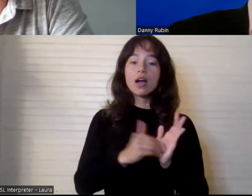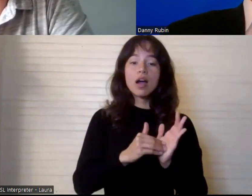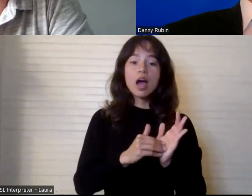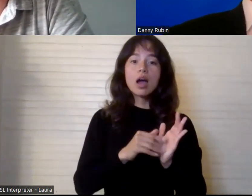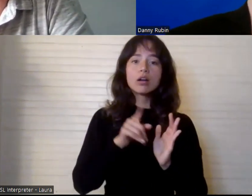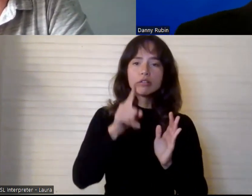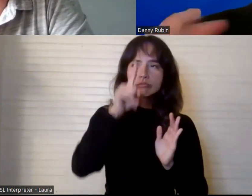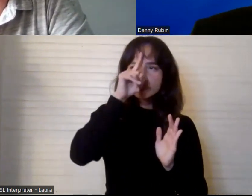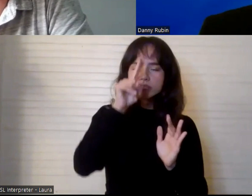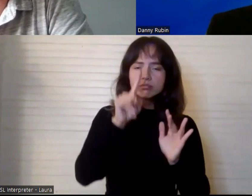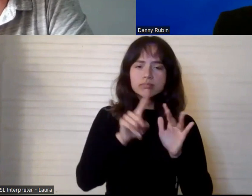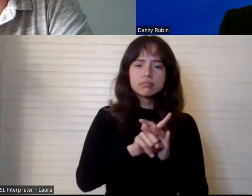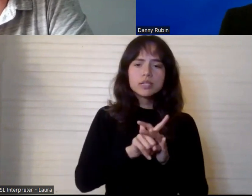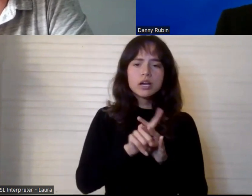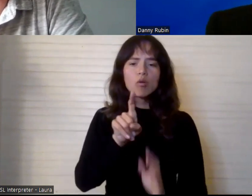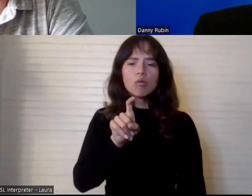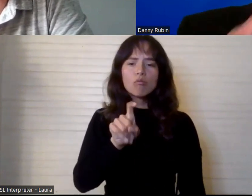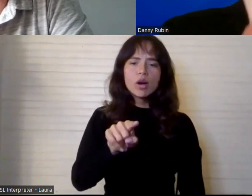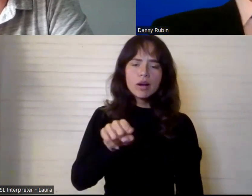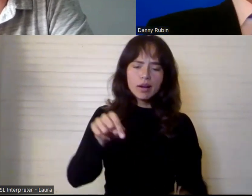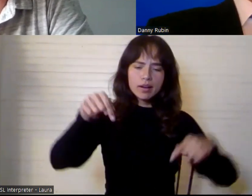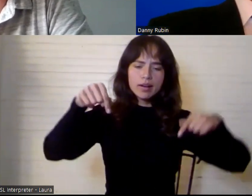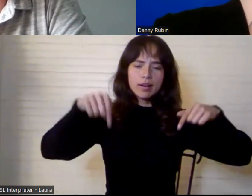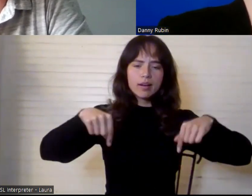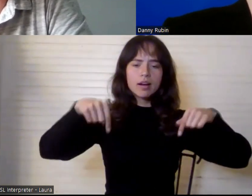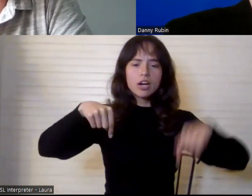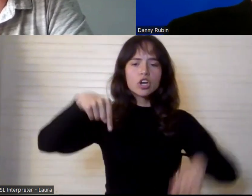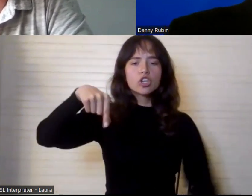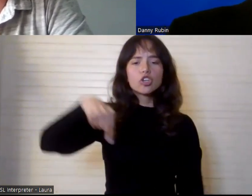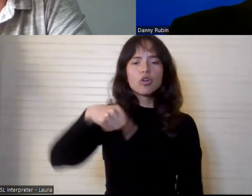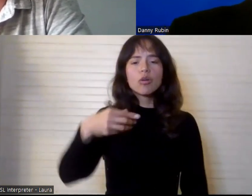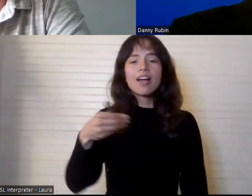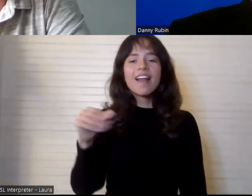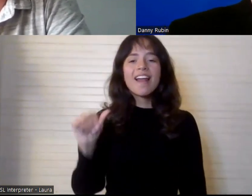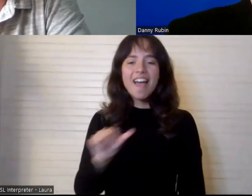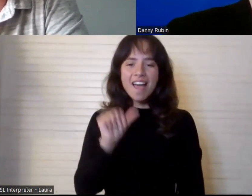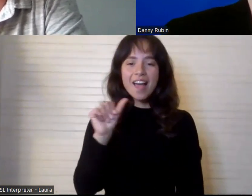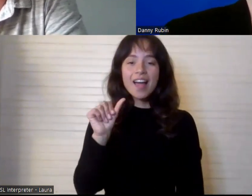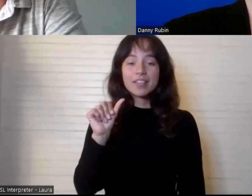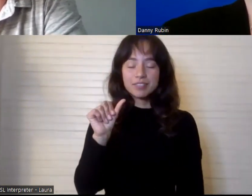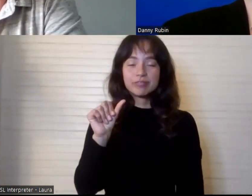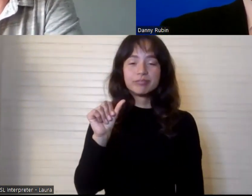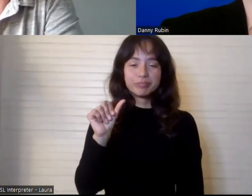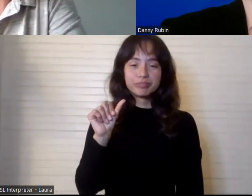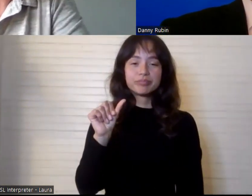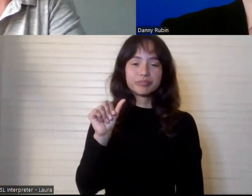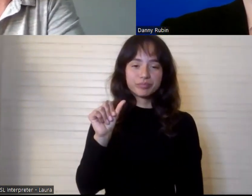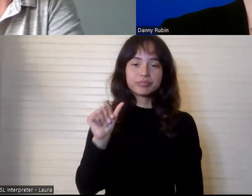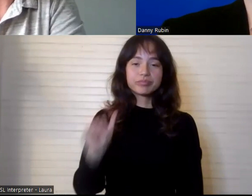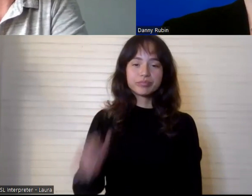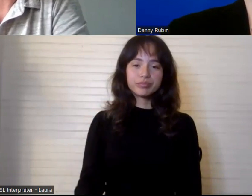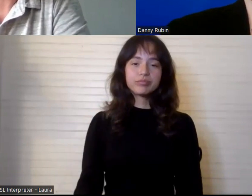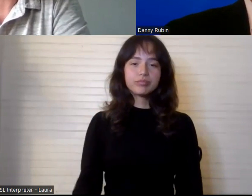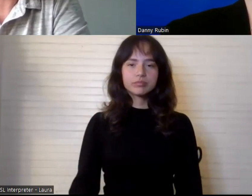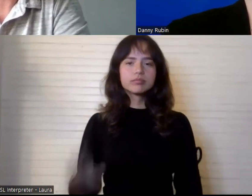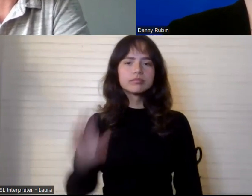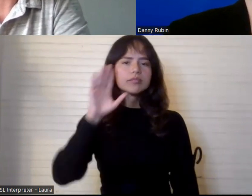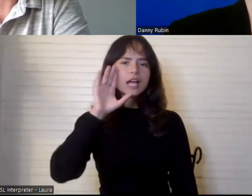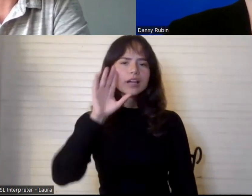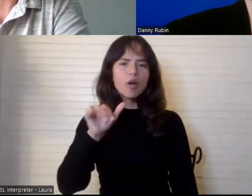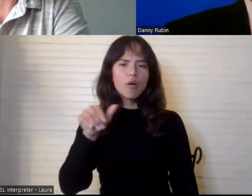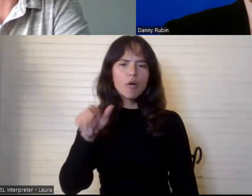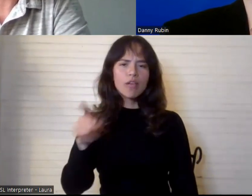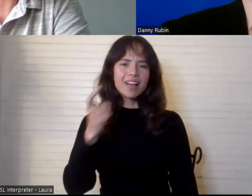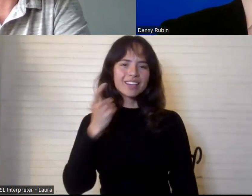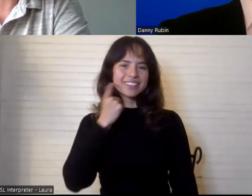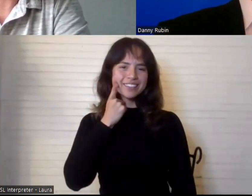information. And that was very helpful. So let's go. I know you've prepared some recent client websites that